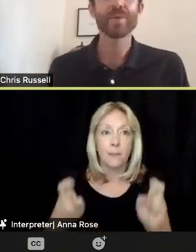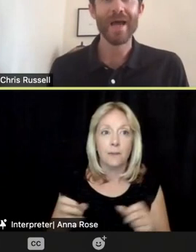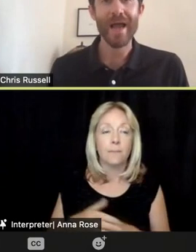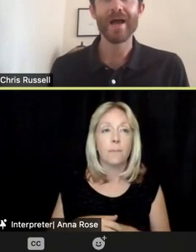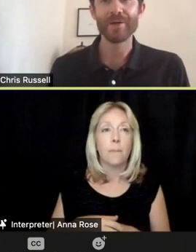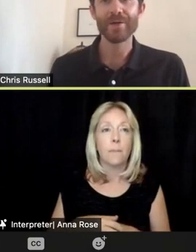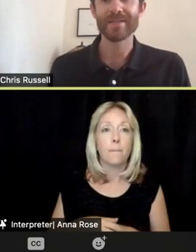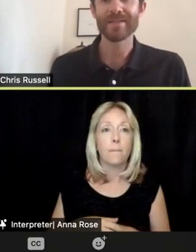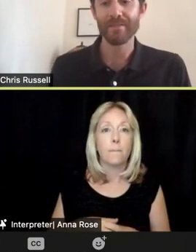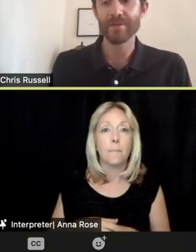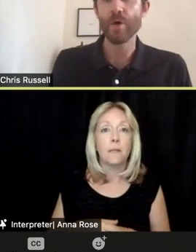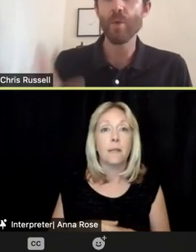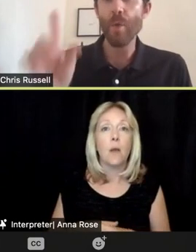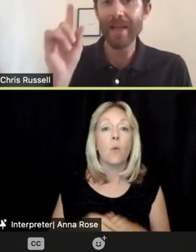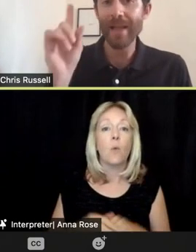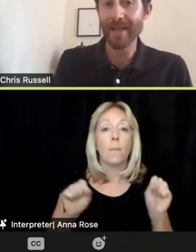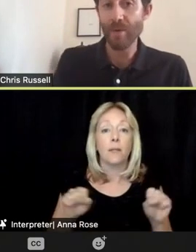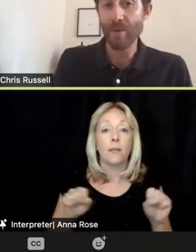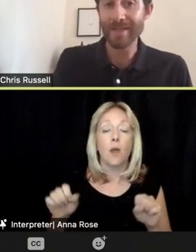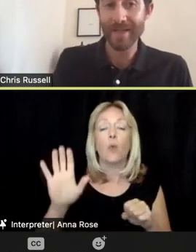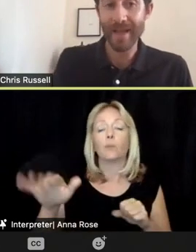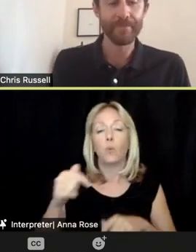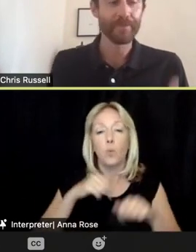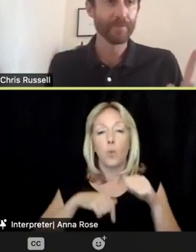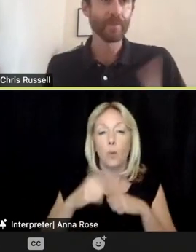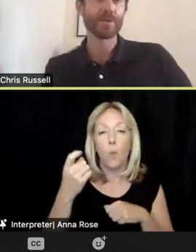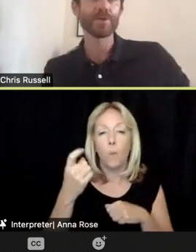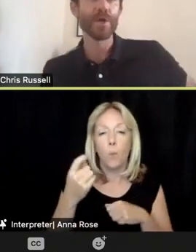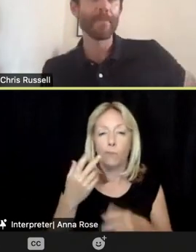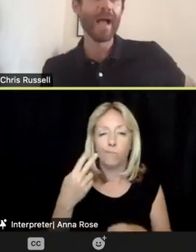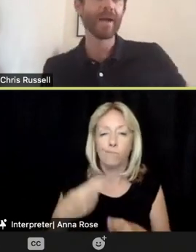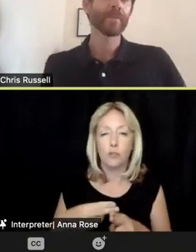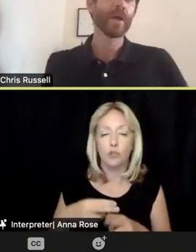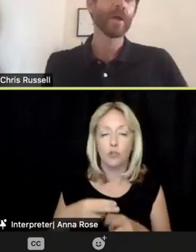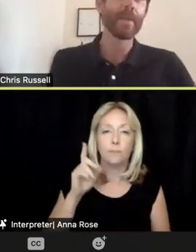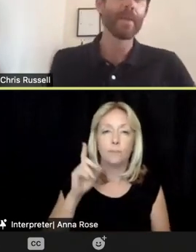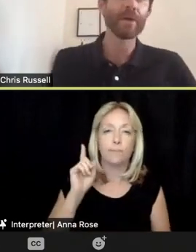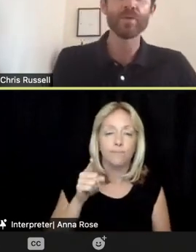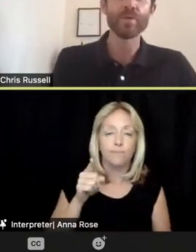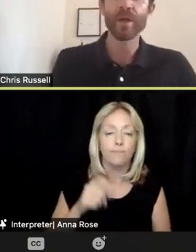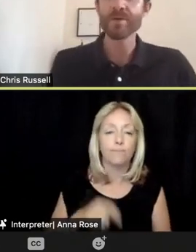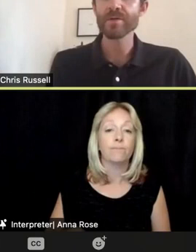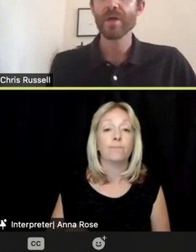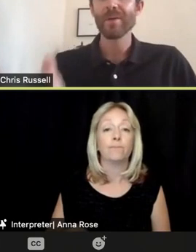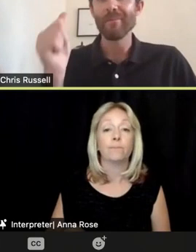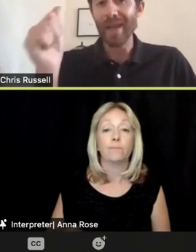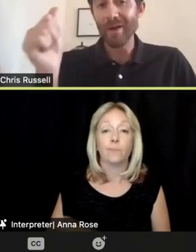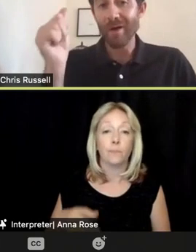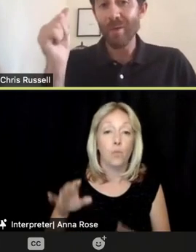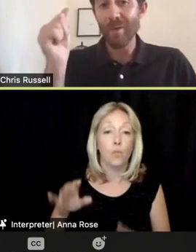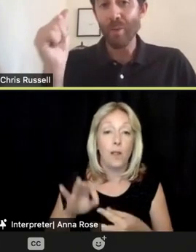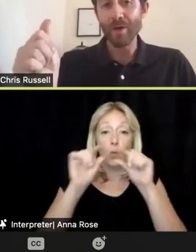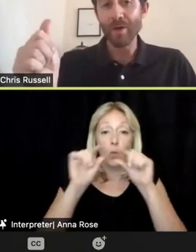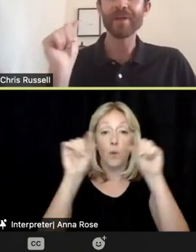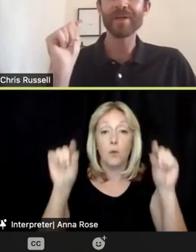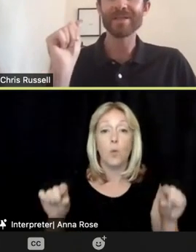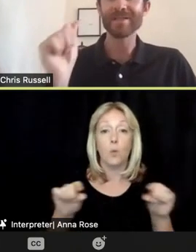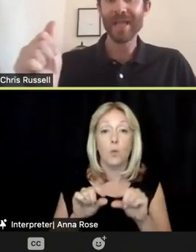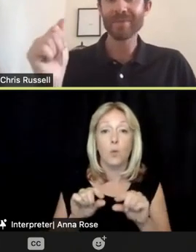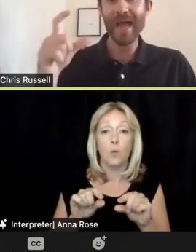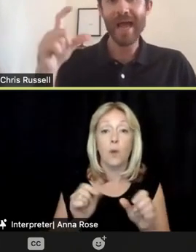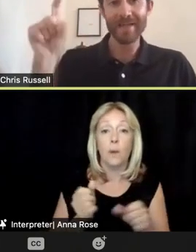Potential issues with high contrast symbols. Oh, the one last thing I want to say to jump back about those windows, make a